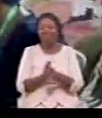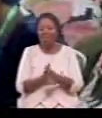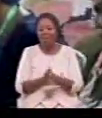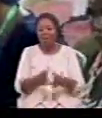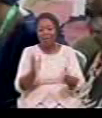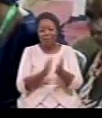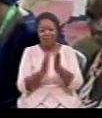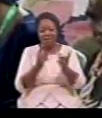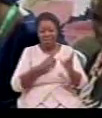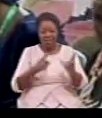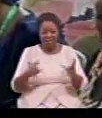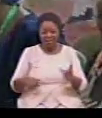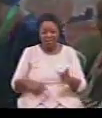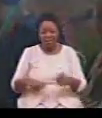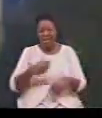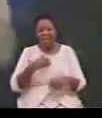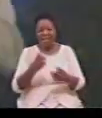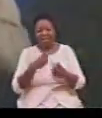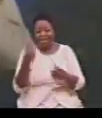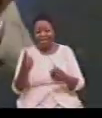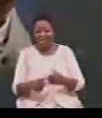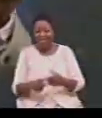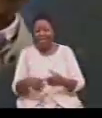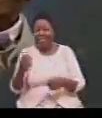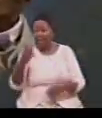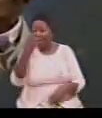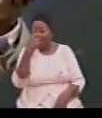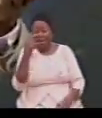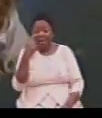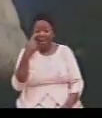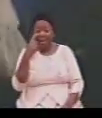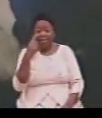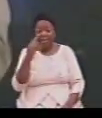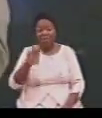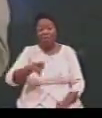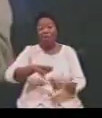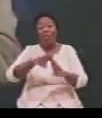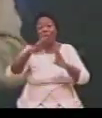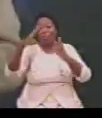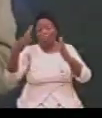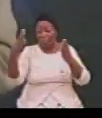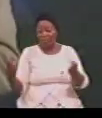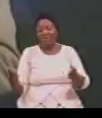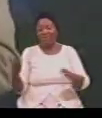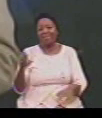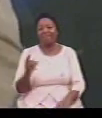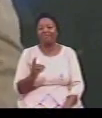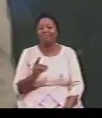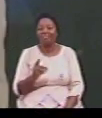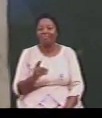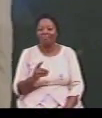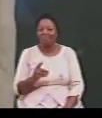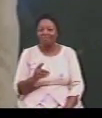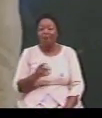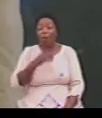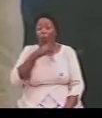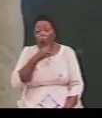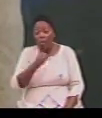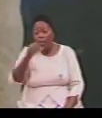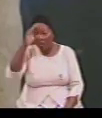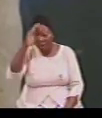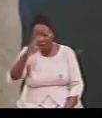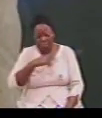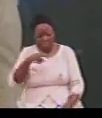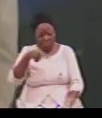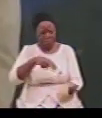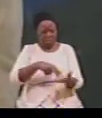Praise the Lord. And then the blind eyes got open. Old man, he